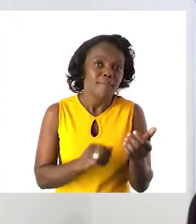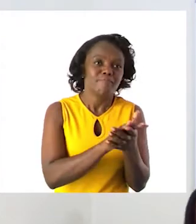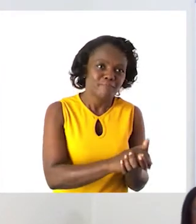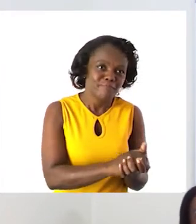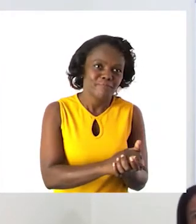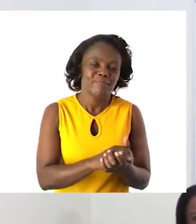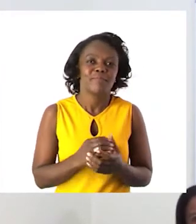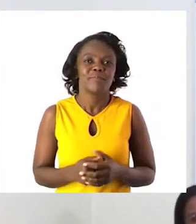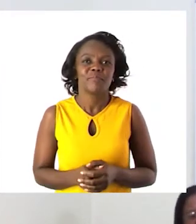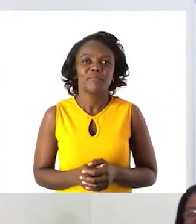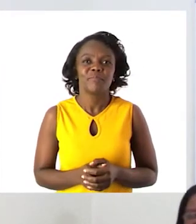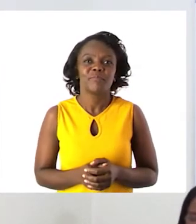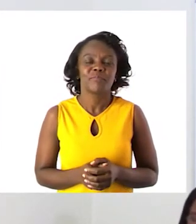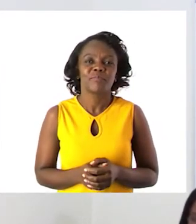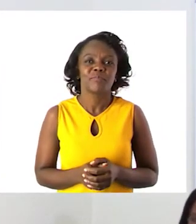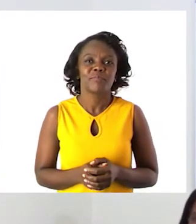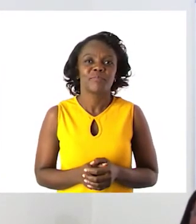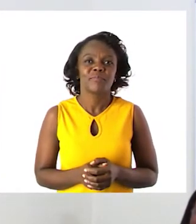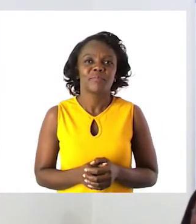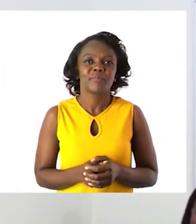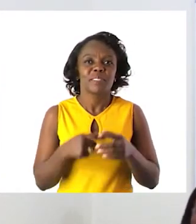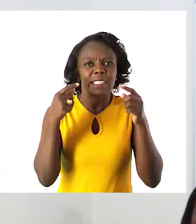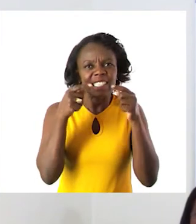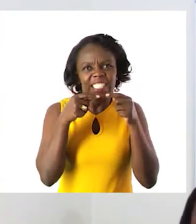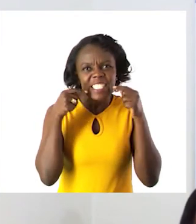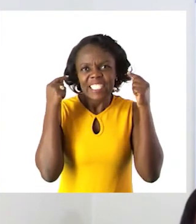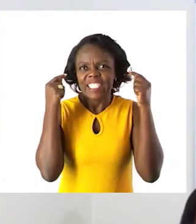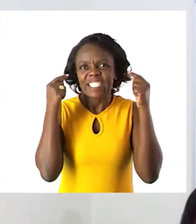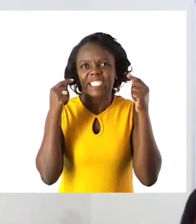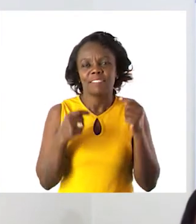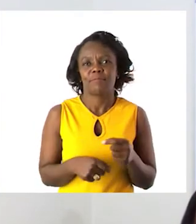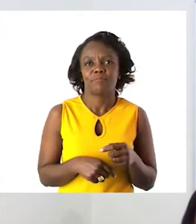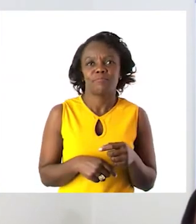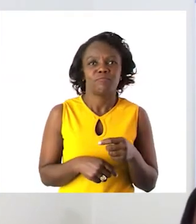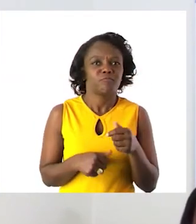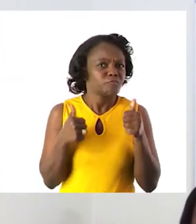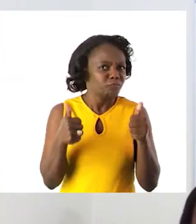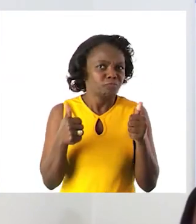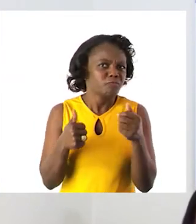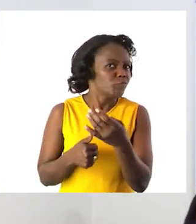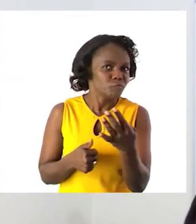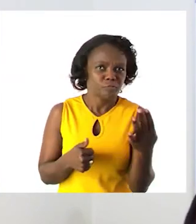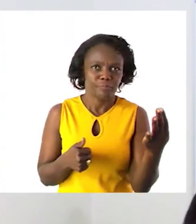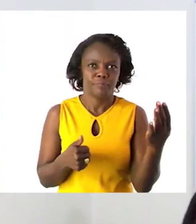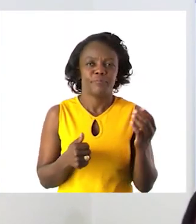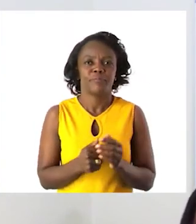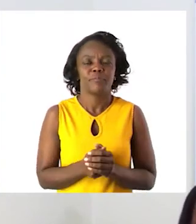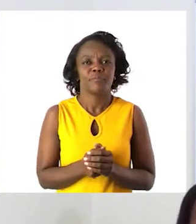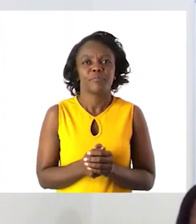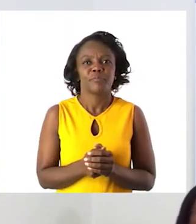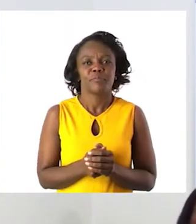friend. All right. Can you give yourself a big smile because you've done it in mathematics? All